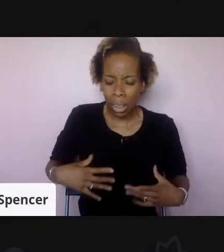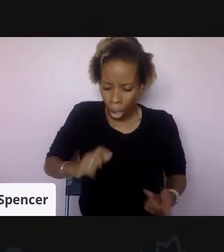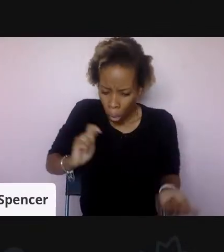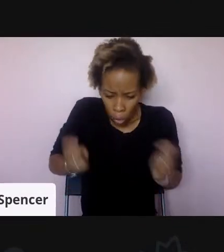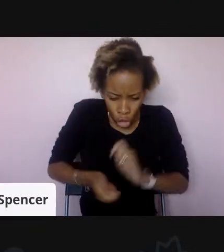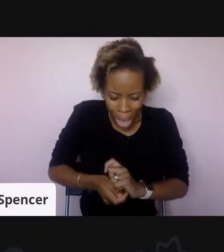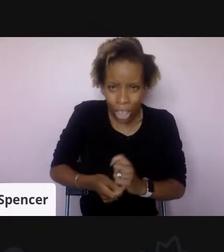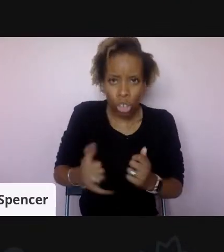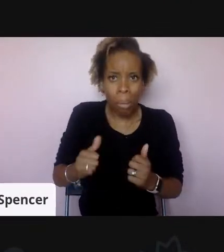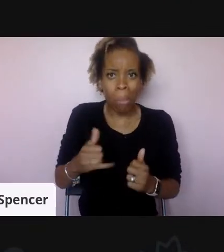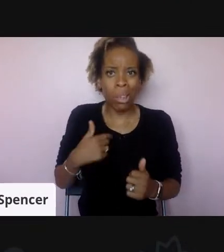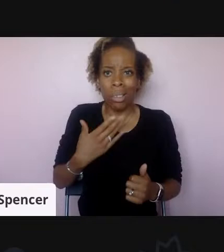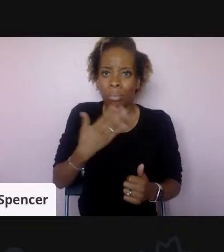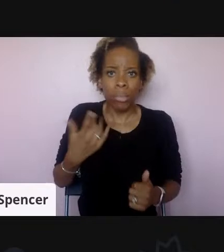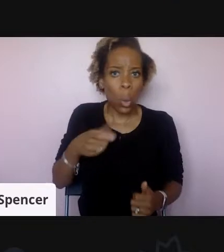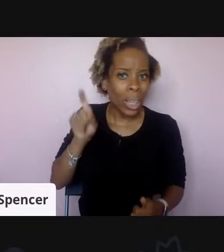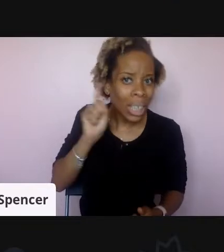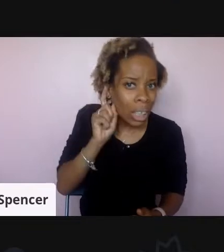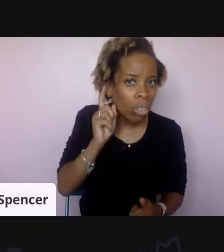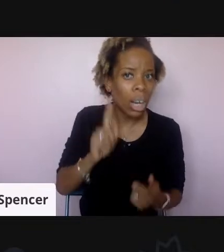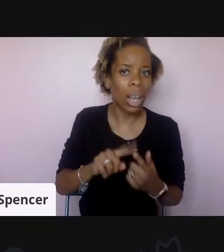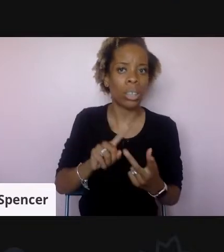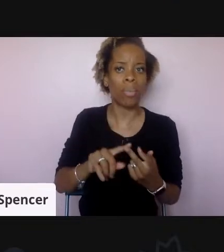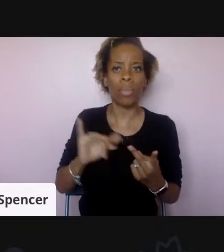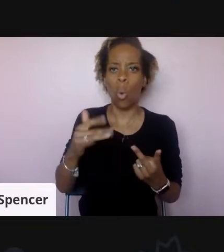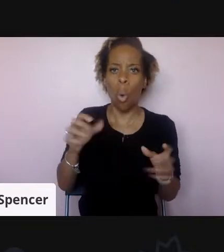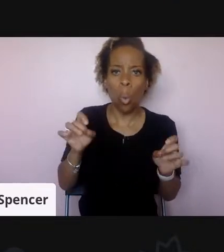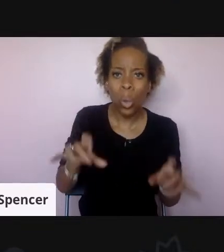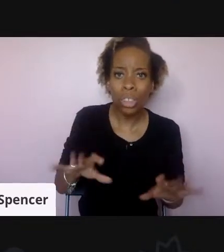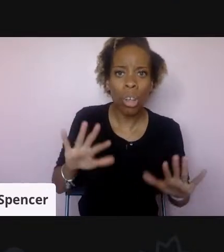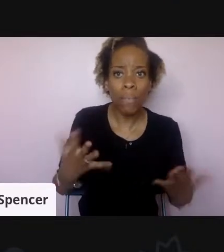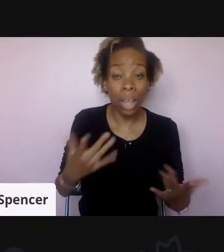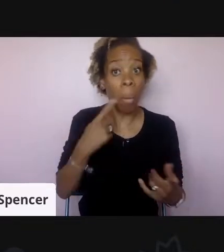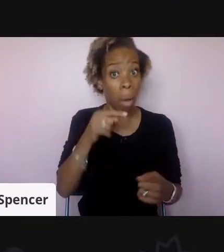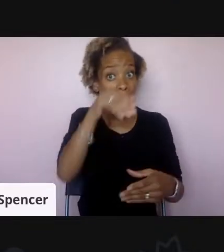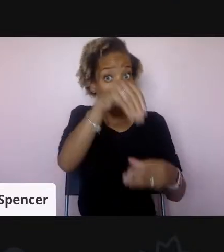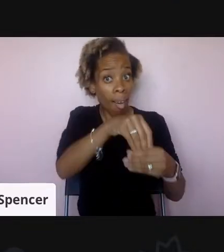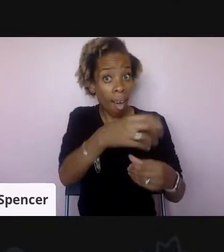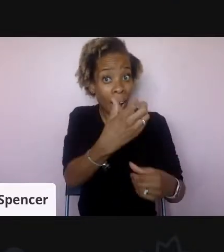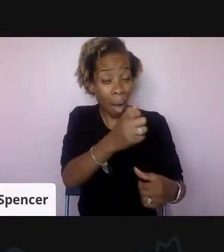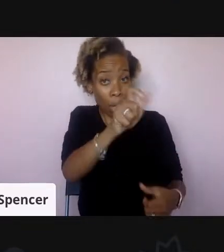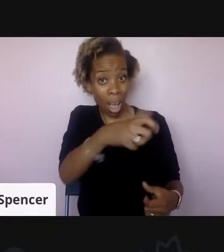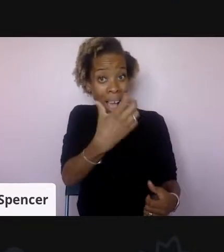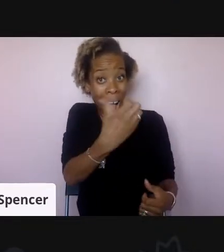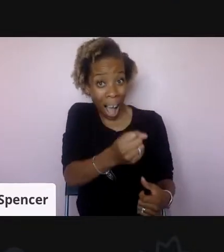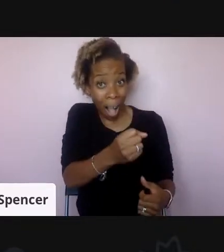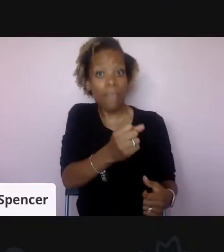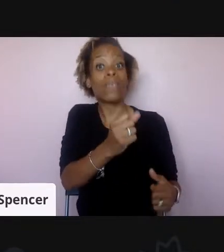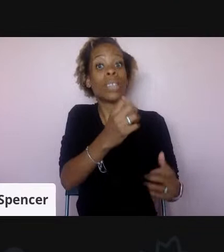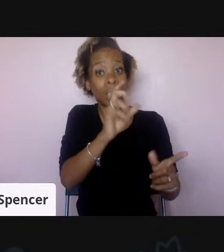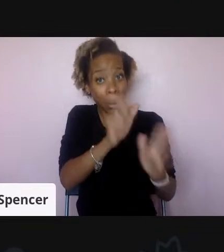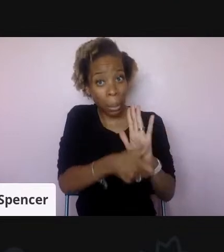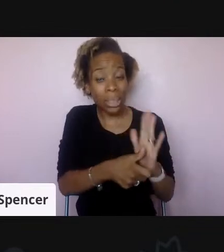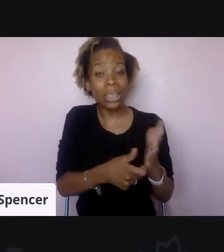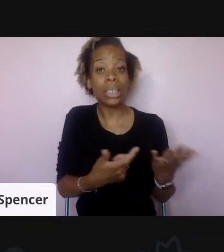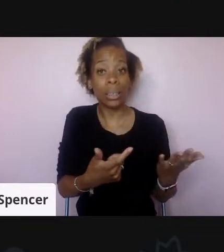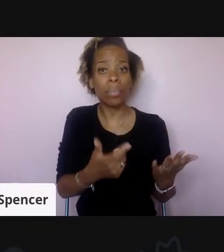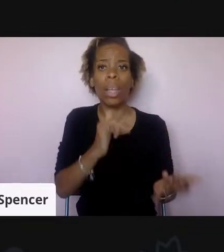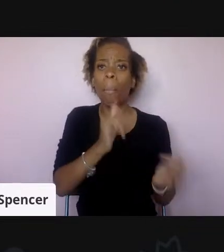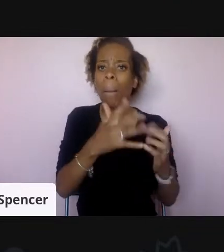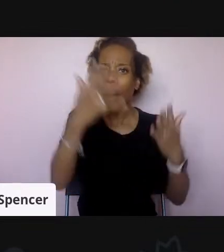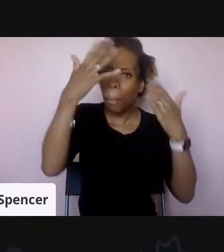as hearing aid or wheelchair. This includes people with chronic health conditions, mental